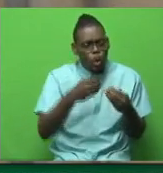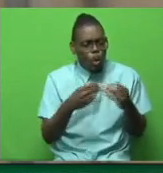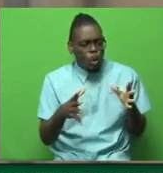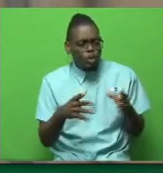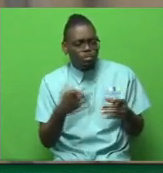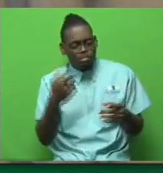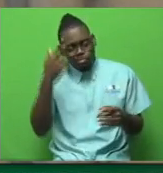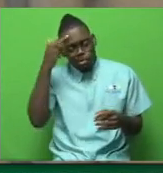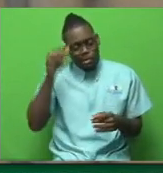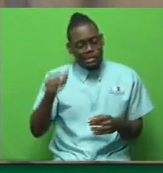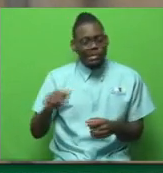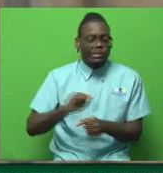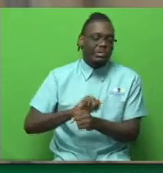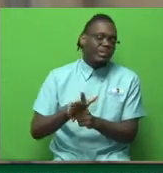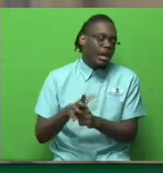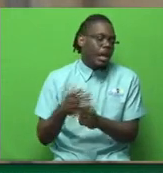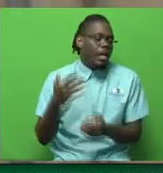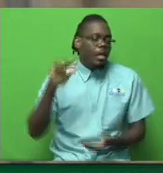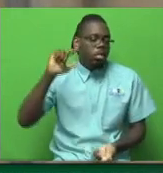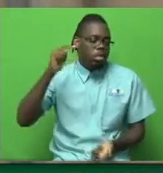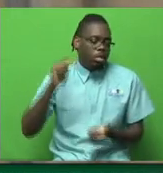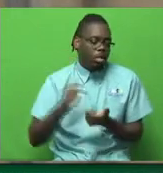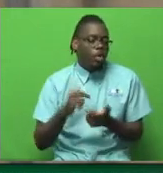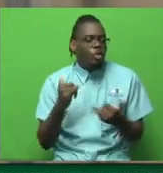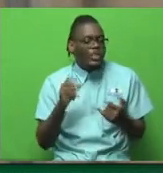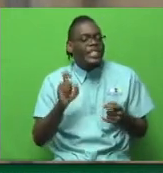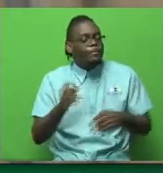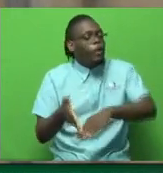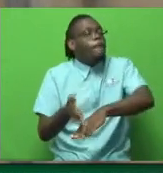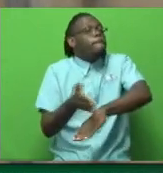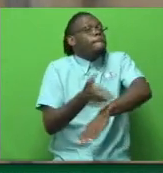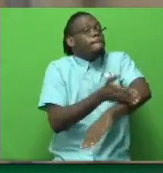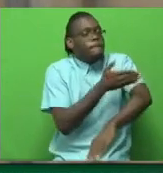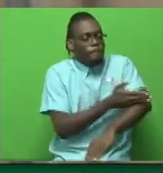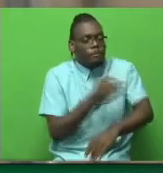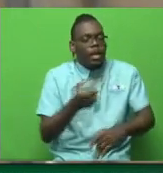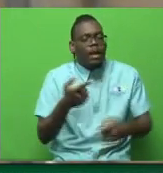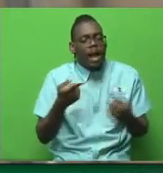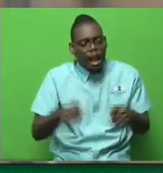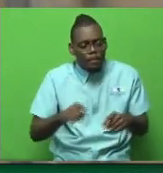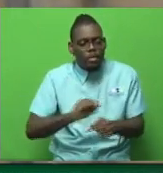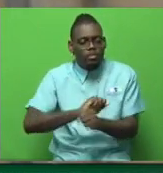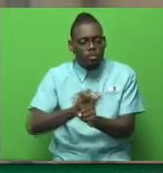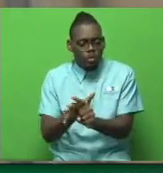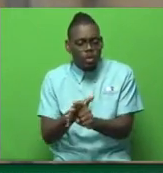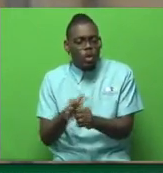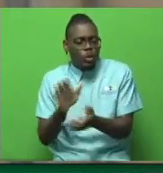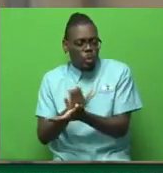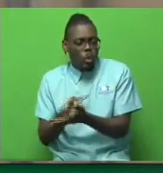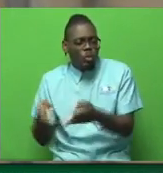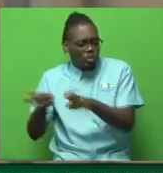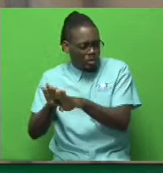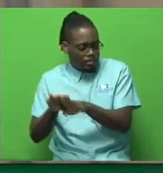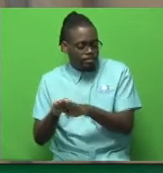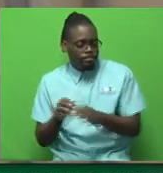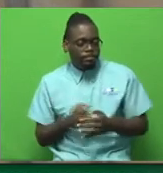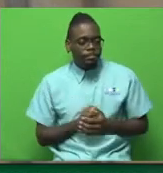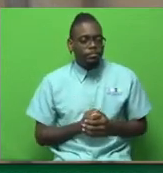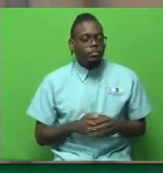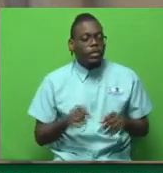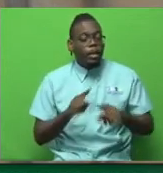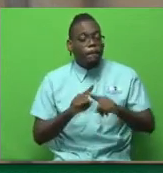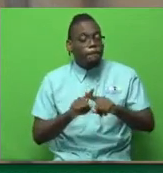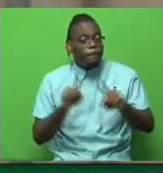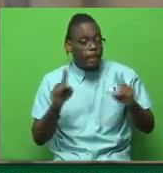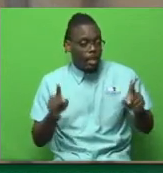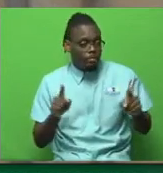school closures caused by covid-19 resulted in dips in student performance globally and of course in Trinidad and Tobago we